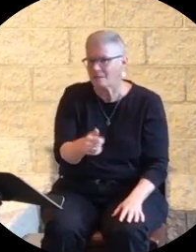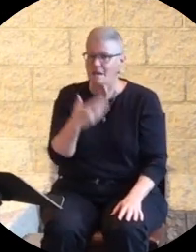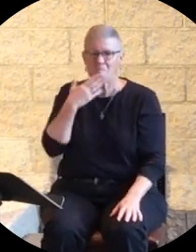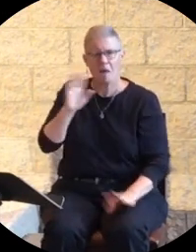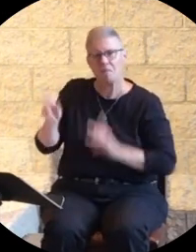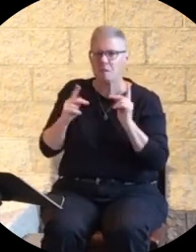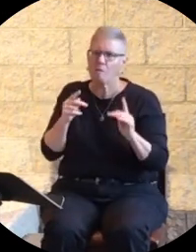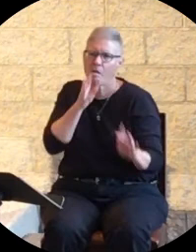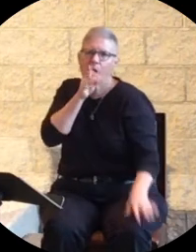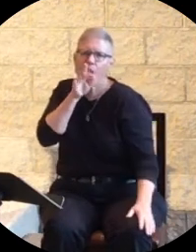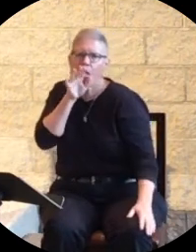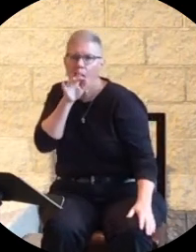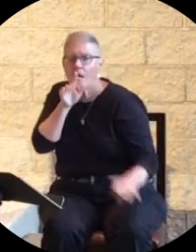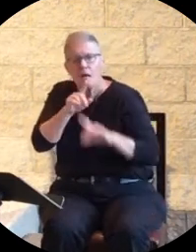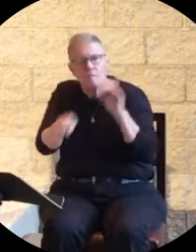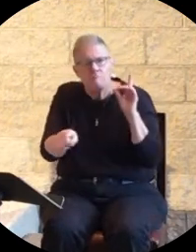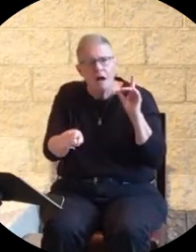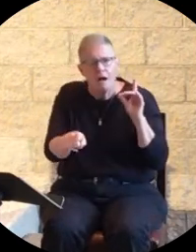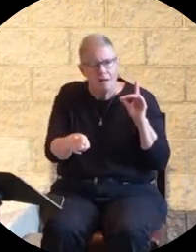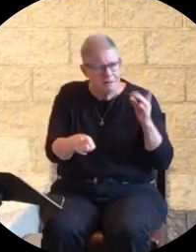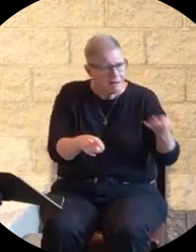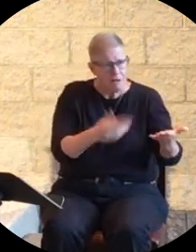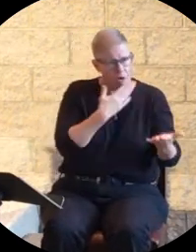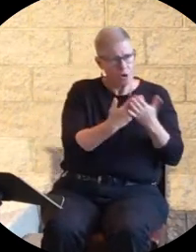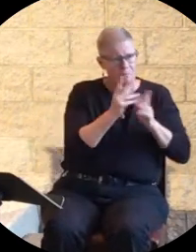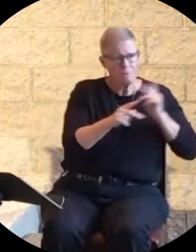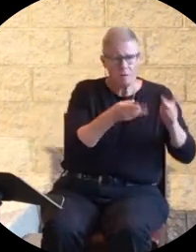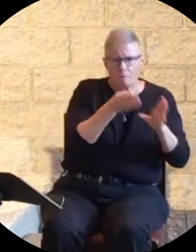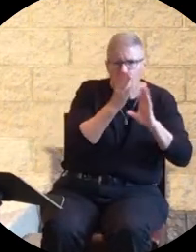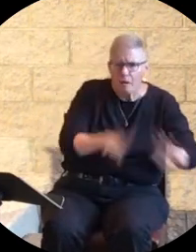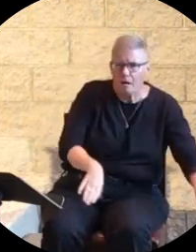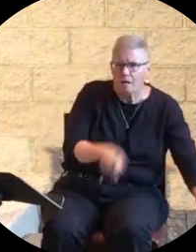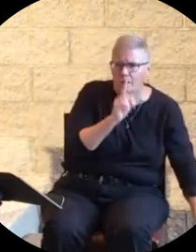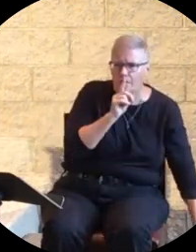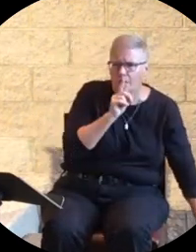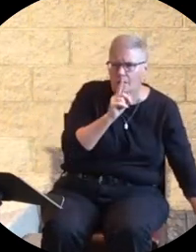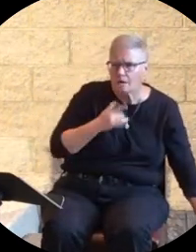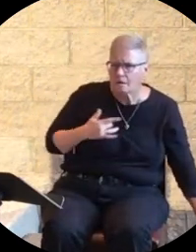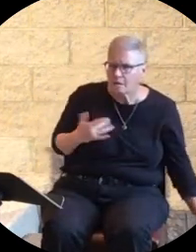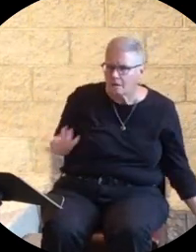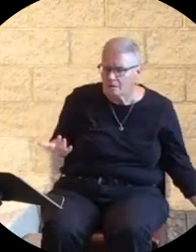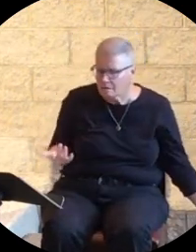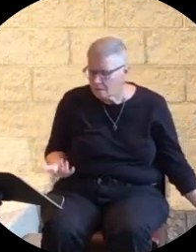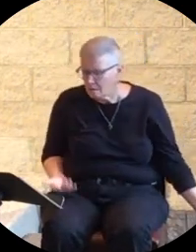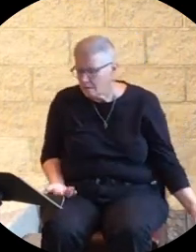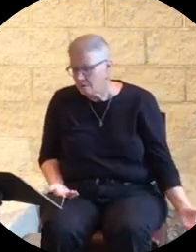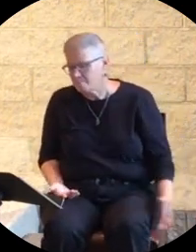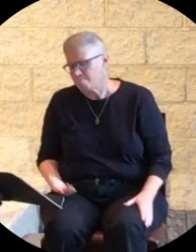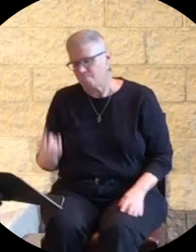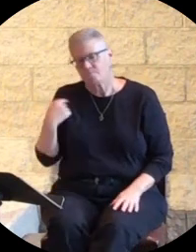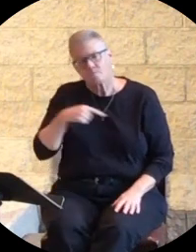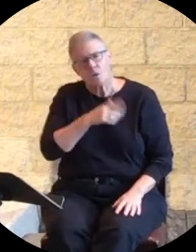people, but the appalling silence of the good people. We shall live